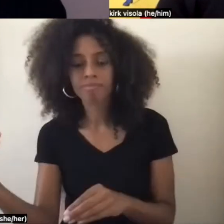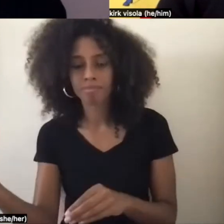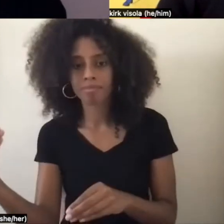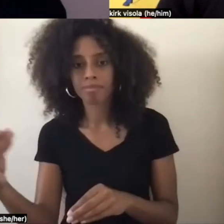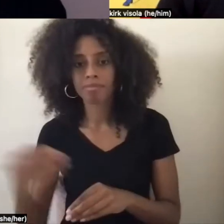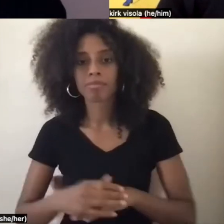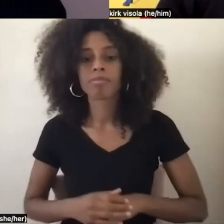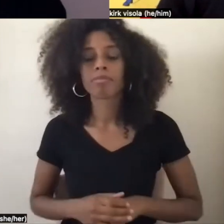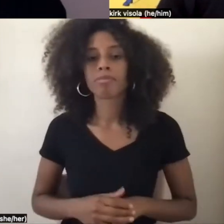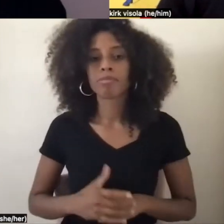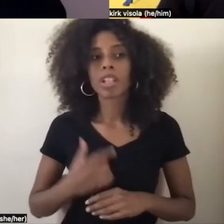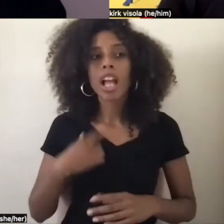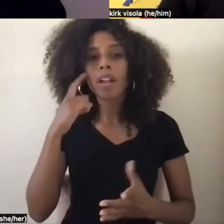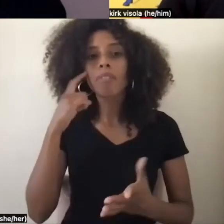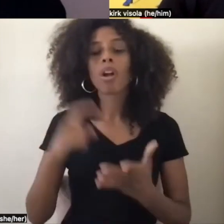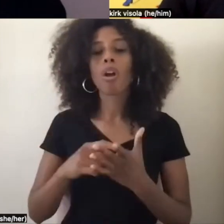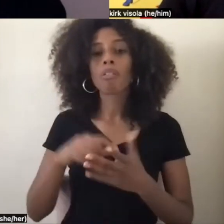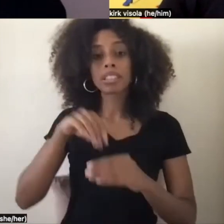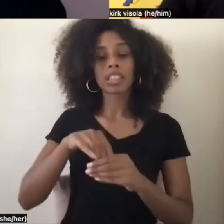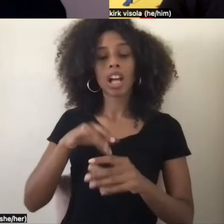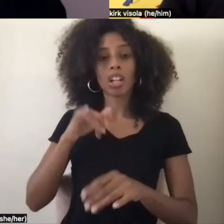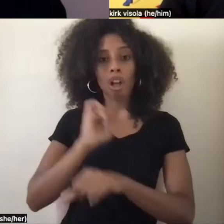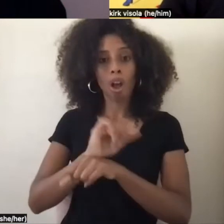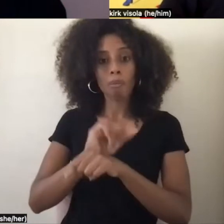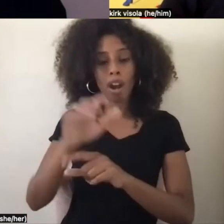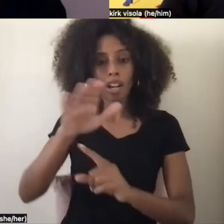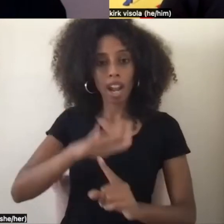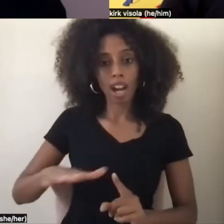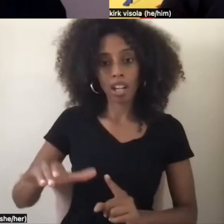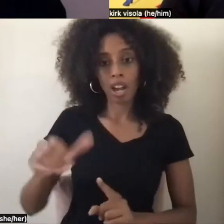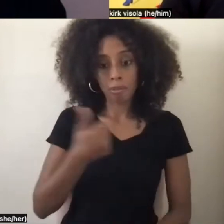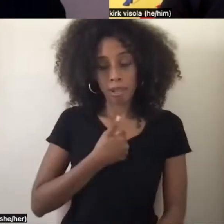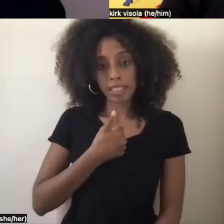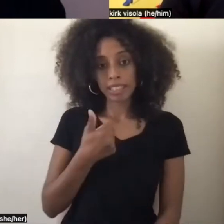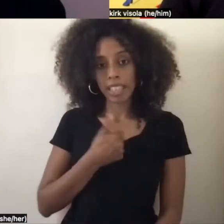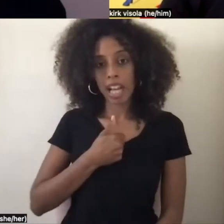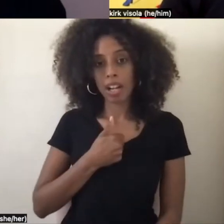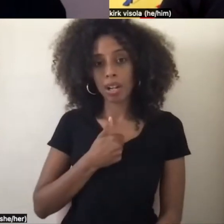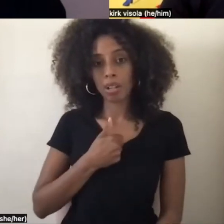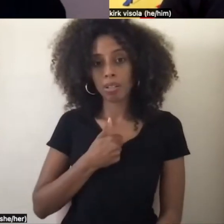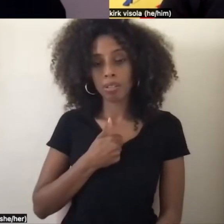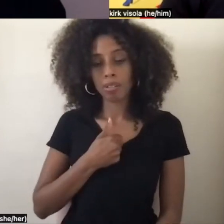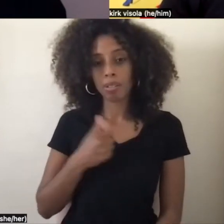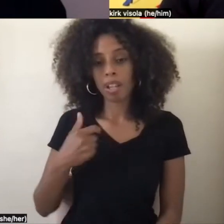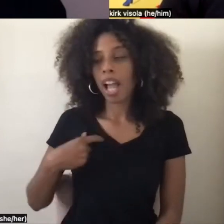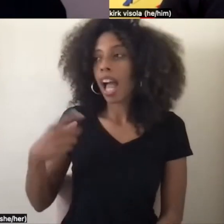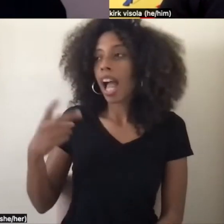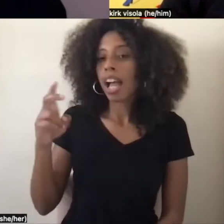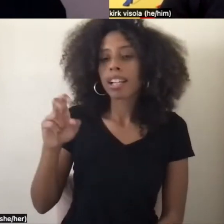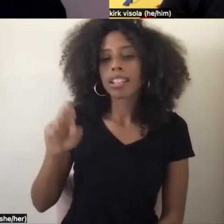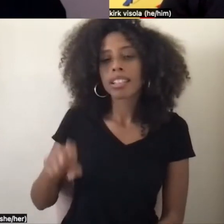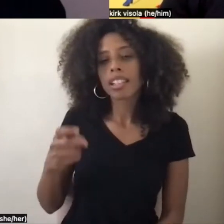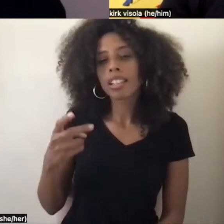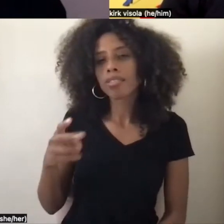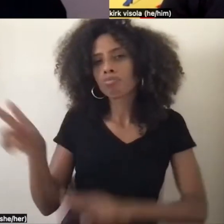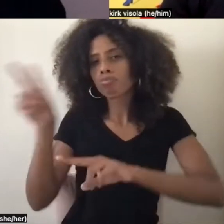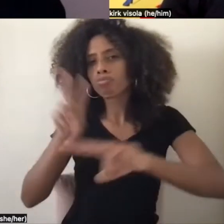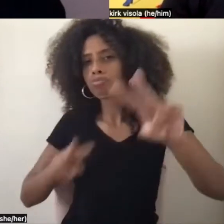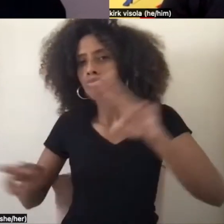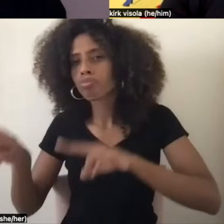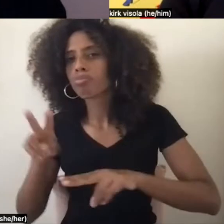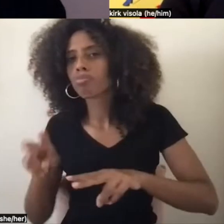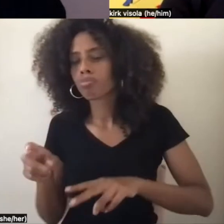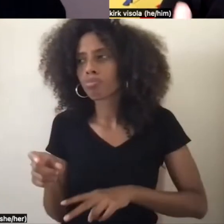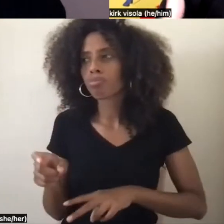the workspace for myself, I also have to be wary of people who are taking advantage of my skills or trying to take advantage of my